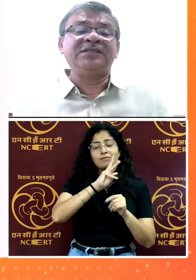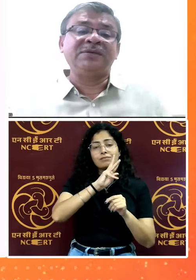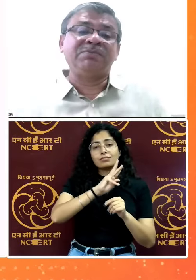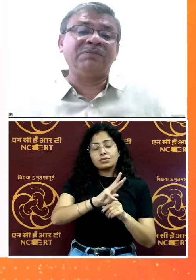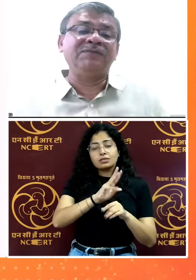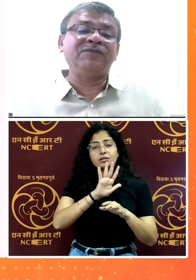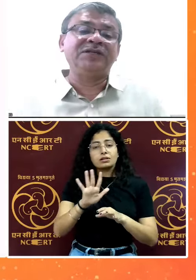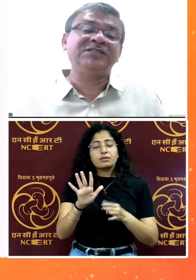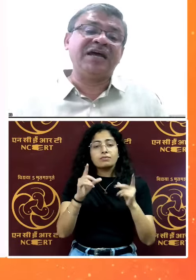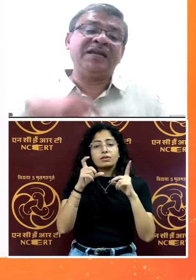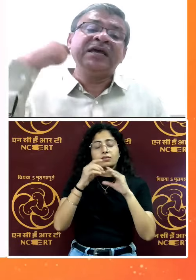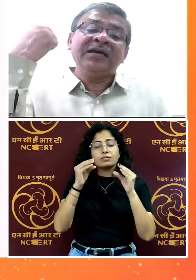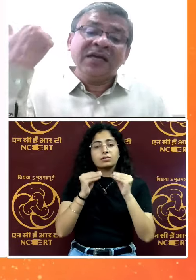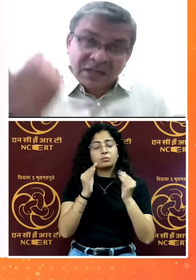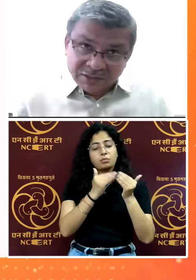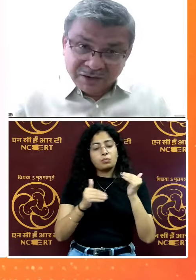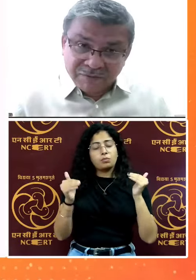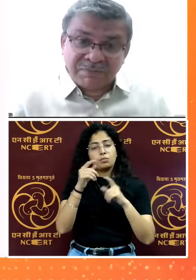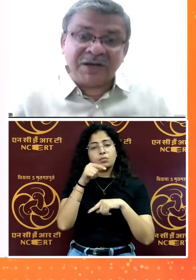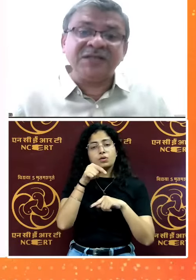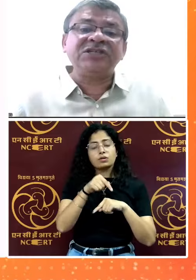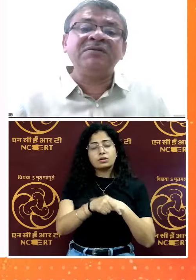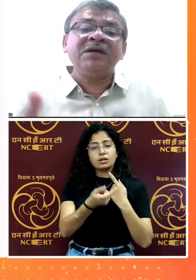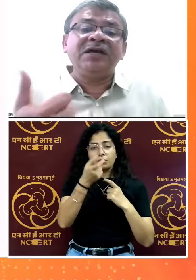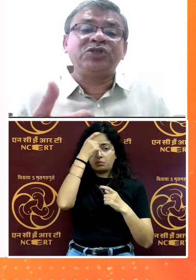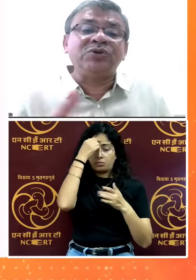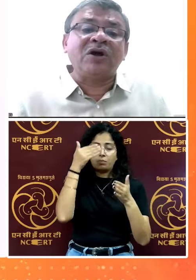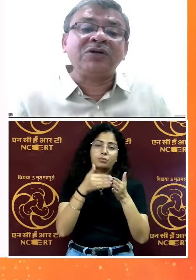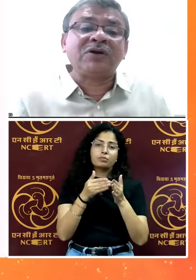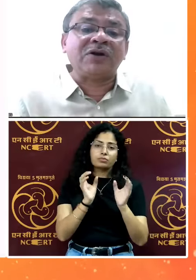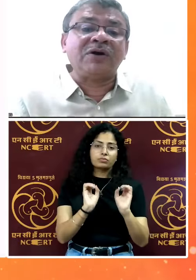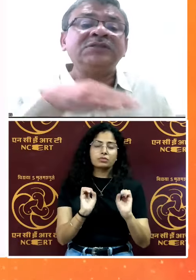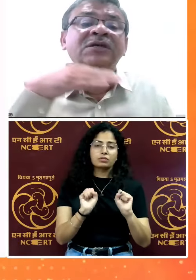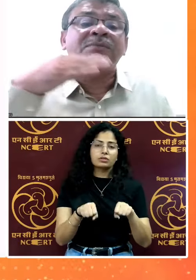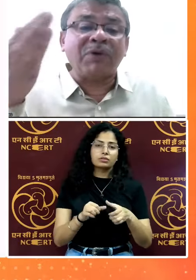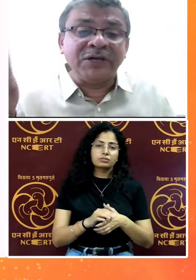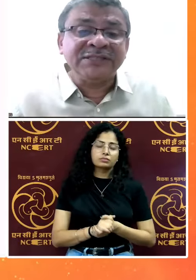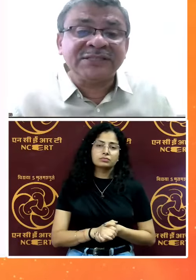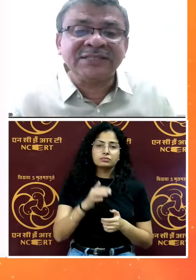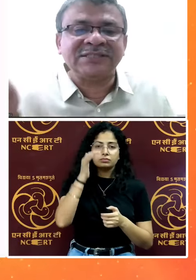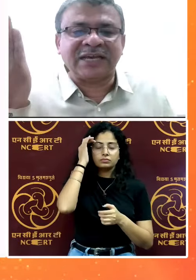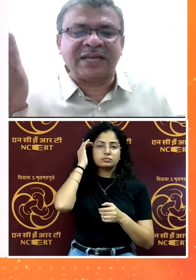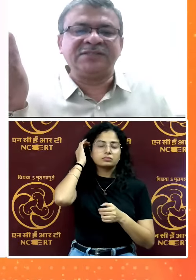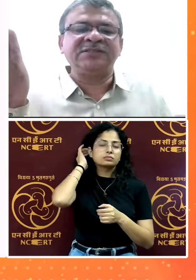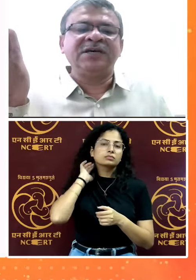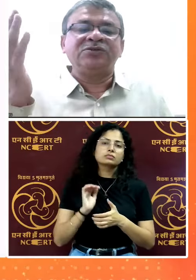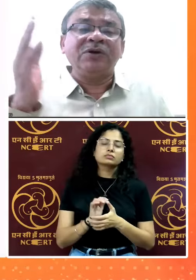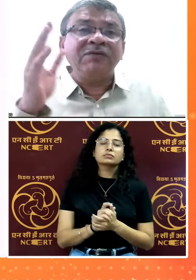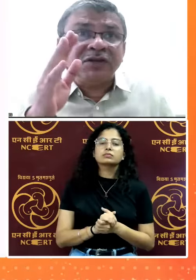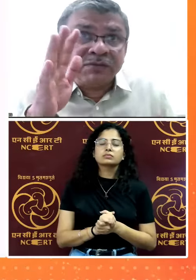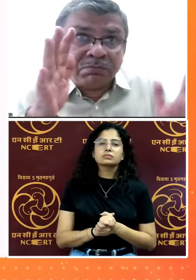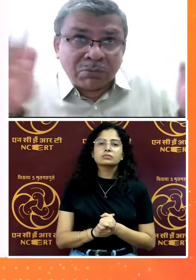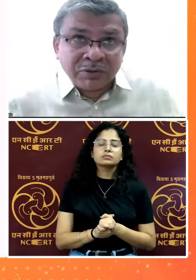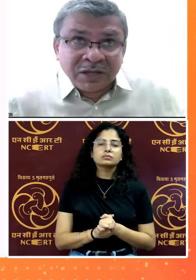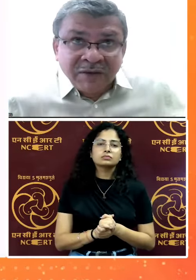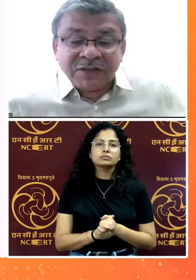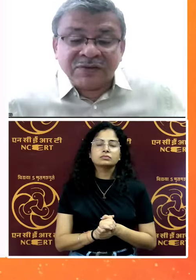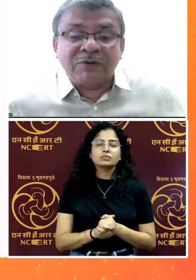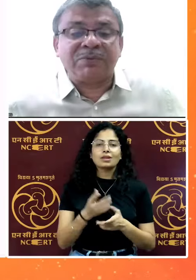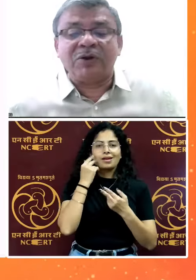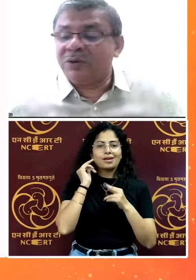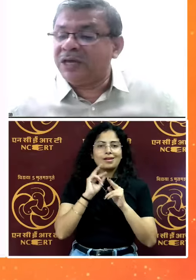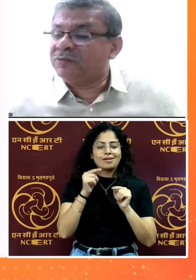dB, it's a problem for the child. Right. The reverberation, it should not cross 0.6 seconds. So if it is more than,